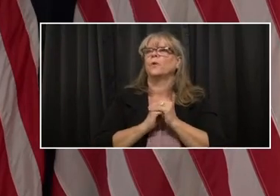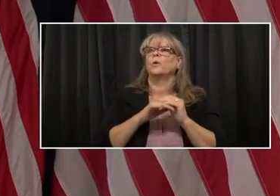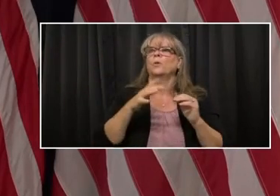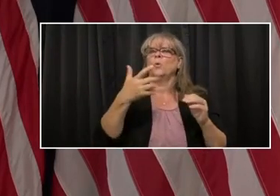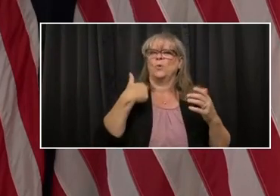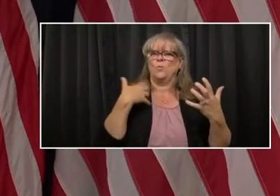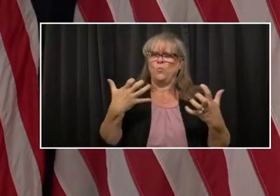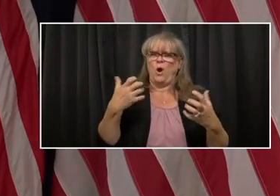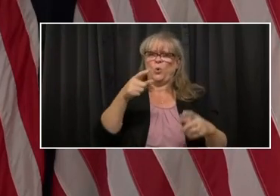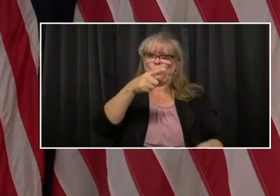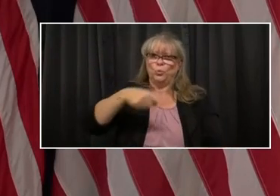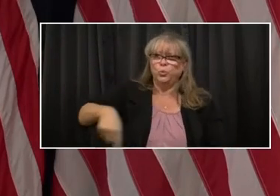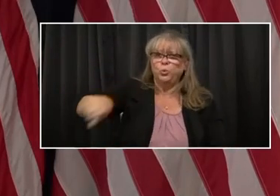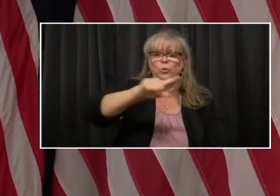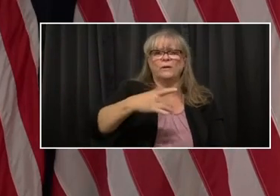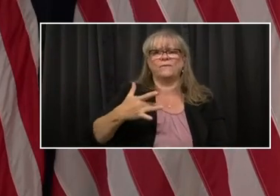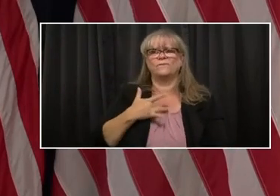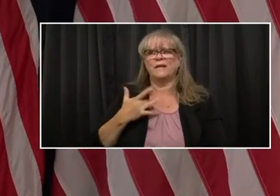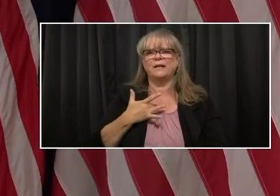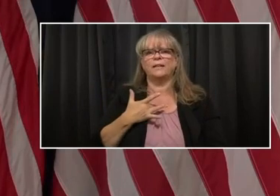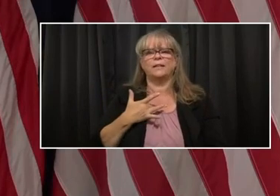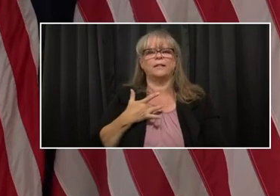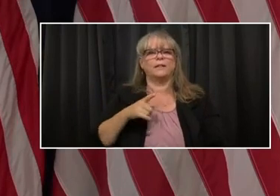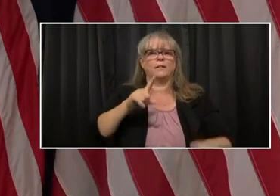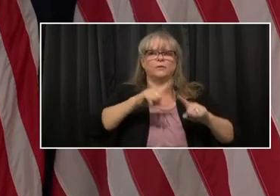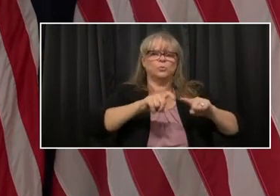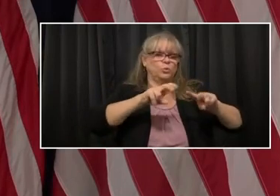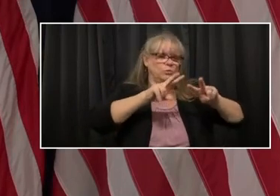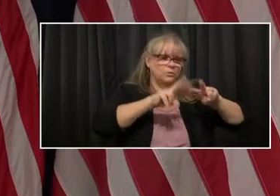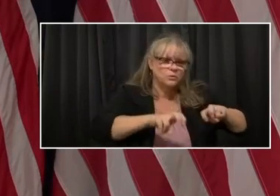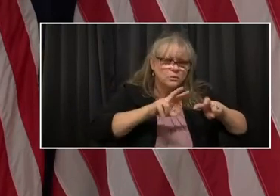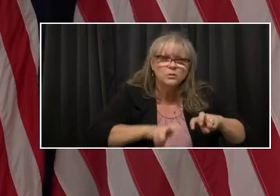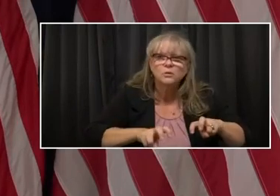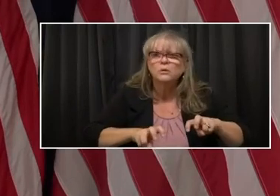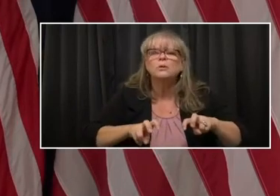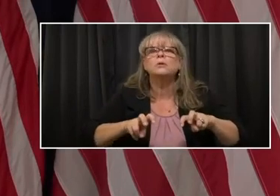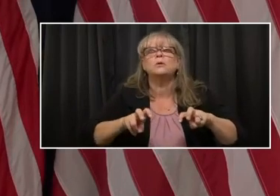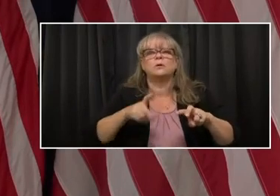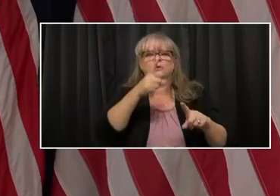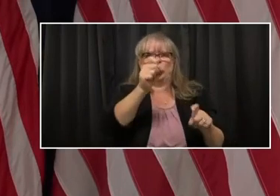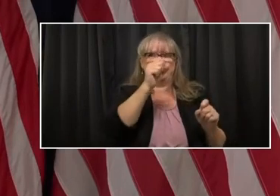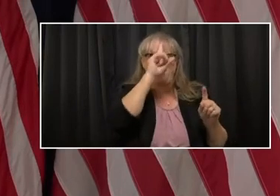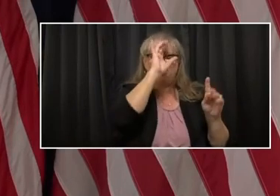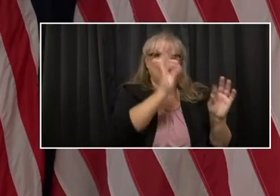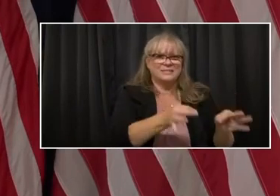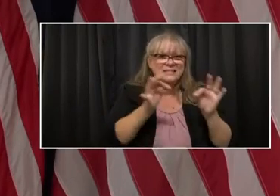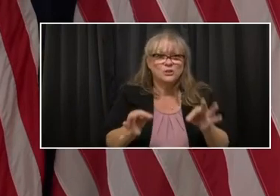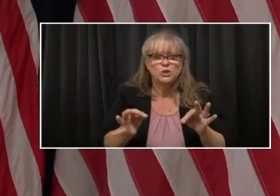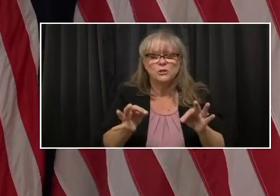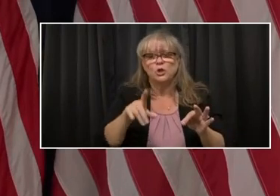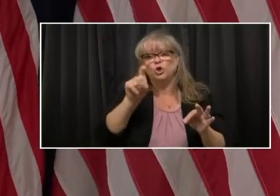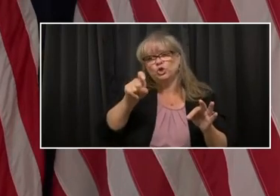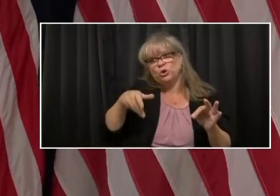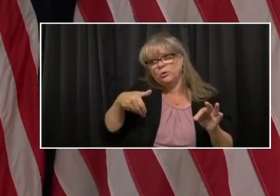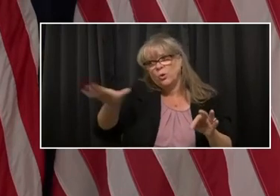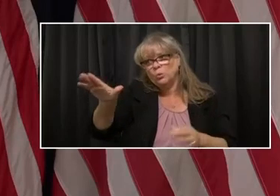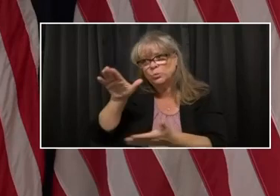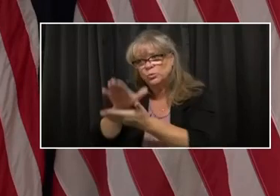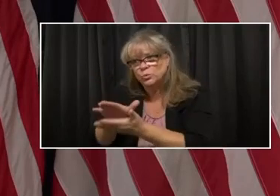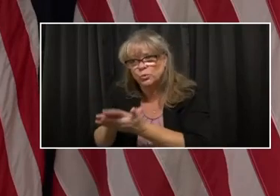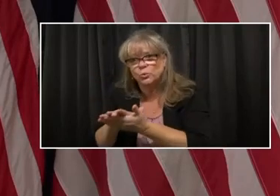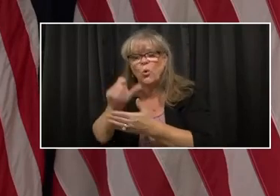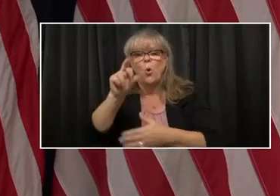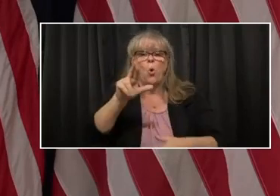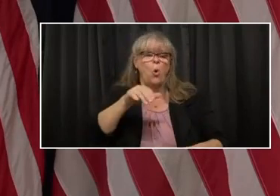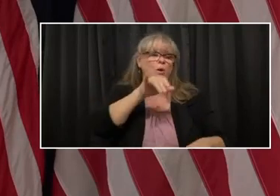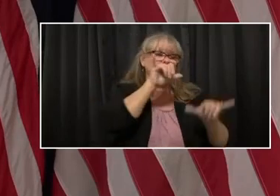best risk assessment for yourself, risk assessment for your family, make the best decisions that work, always guided